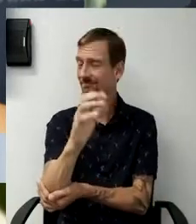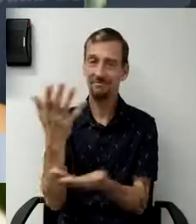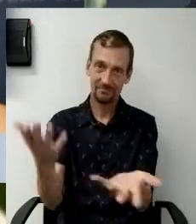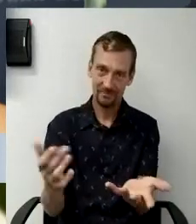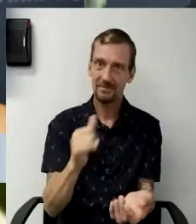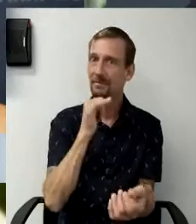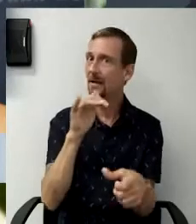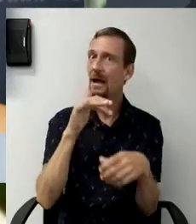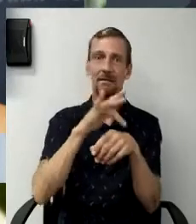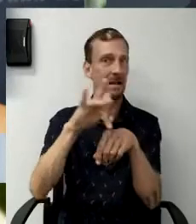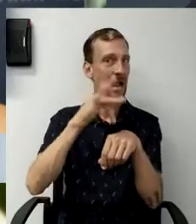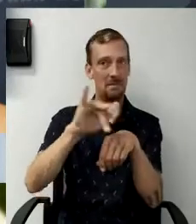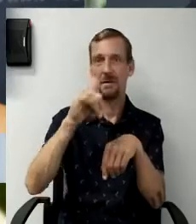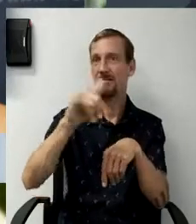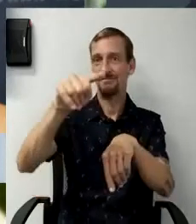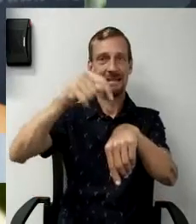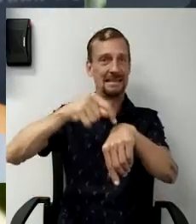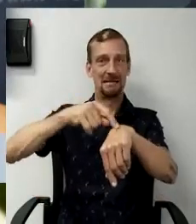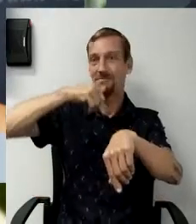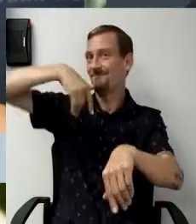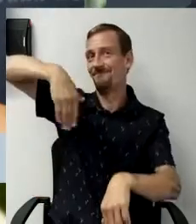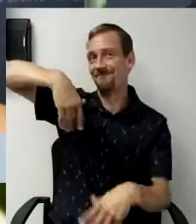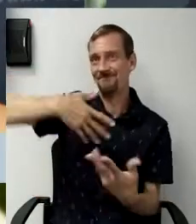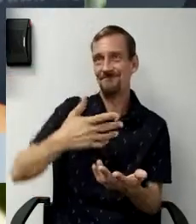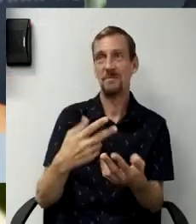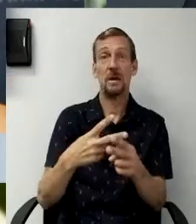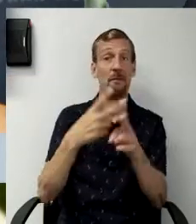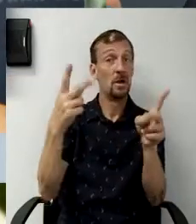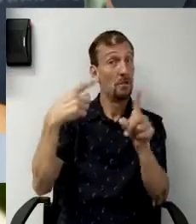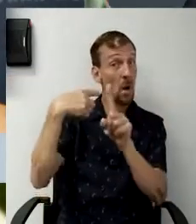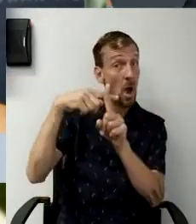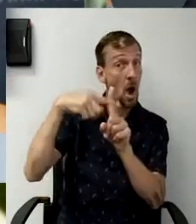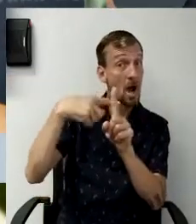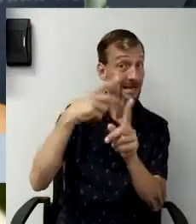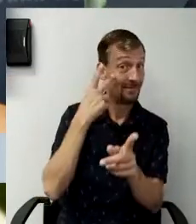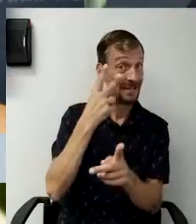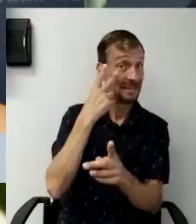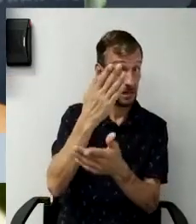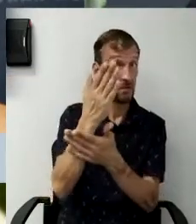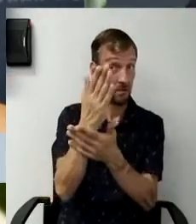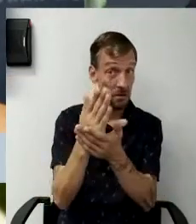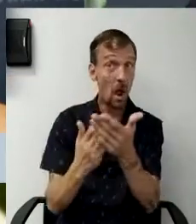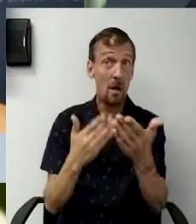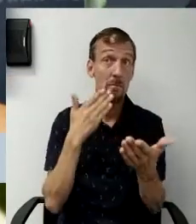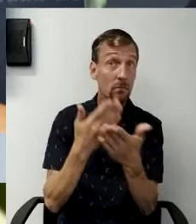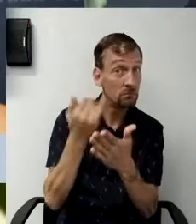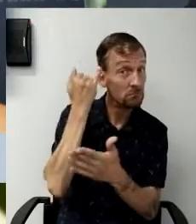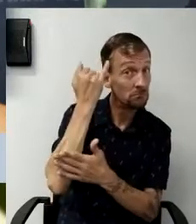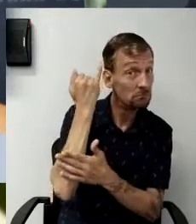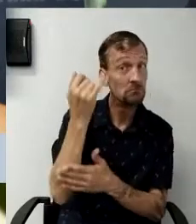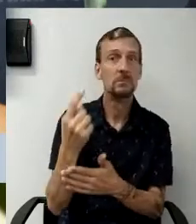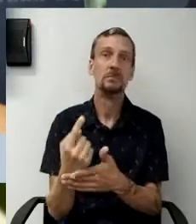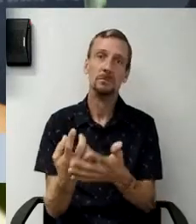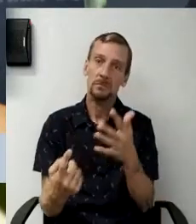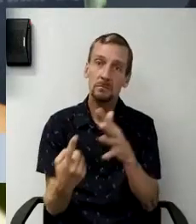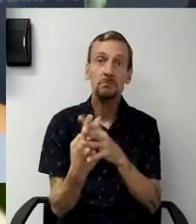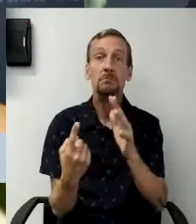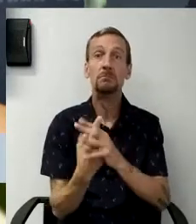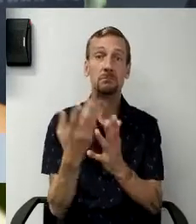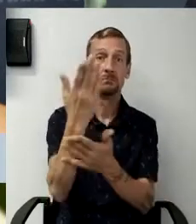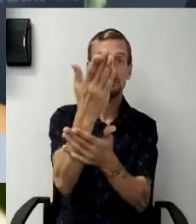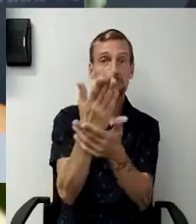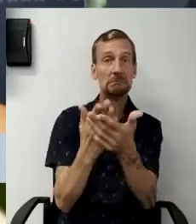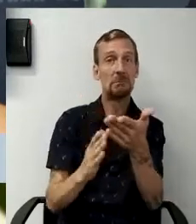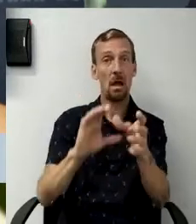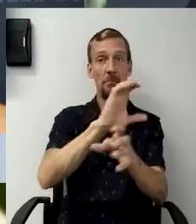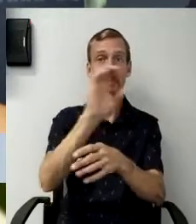be available generally at that point in time. Very positive things that we're seeing. Obviously, there are a number of the companies,